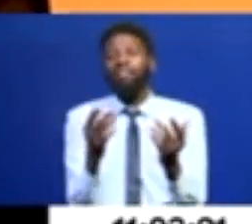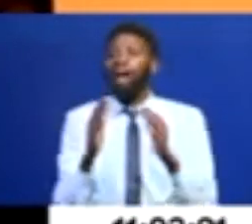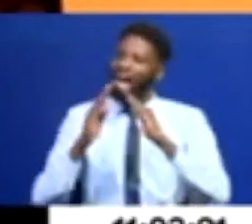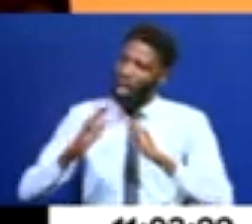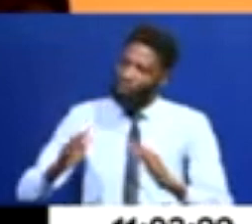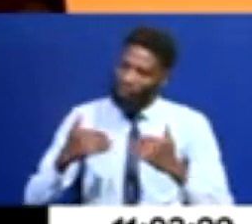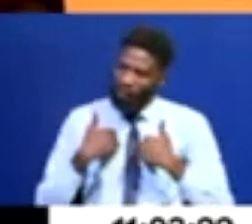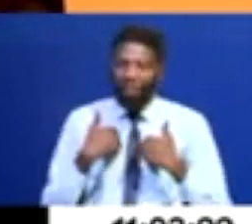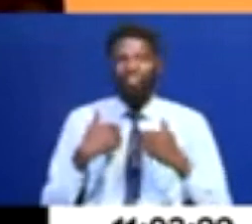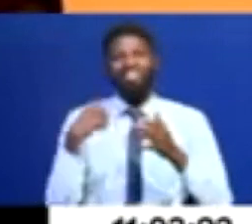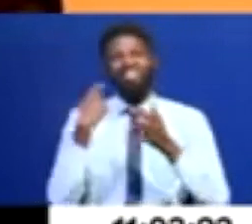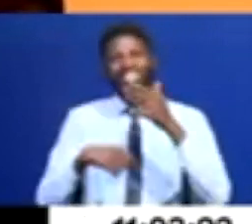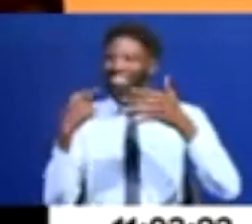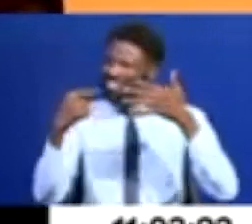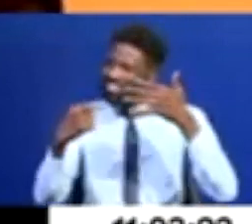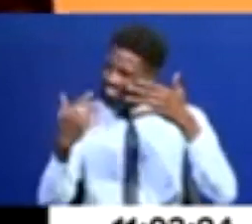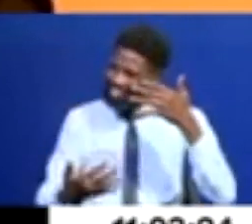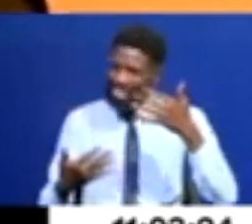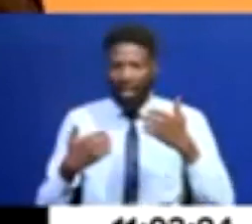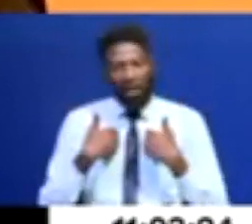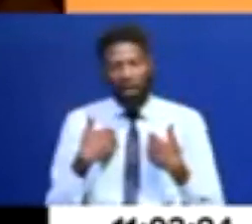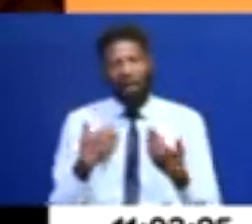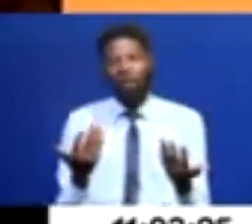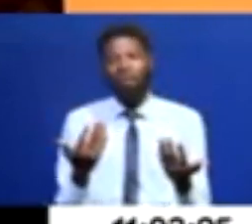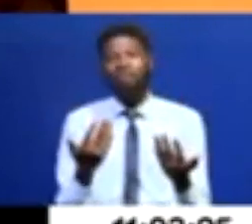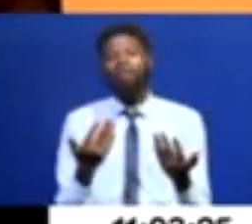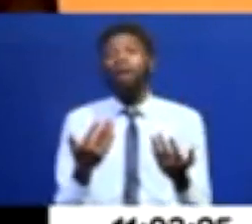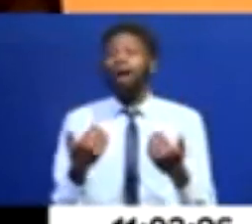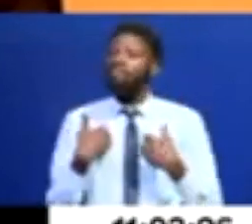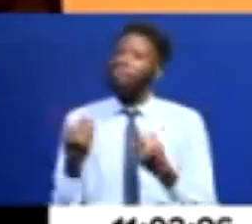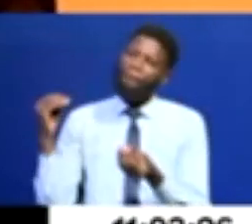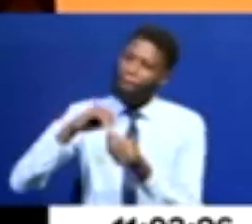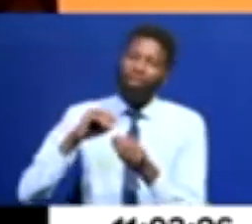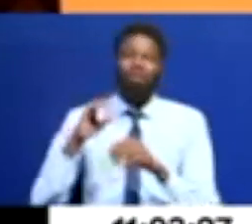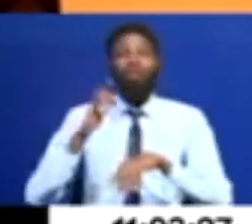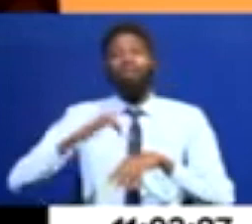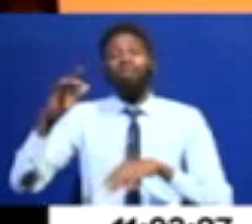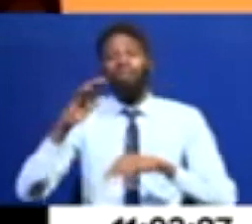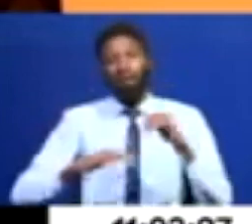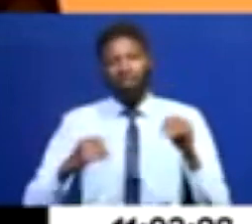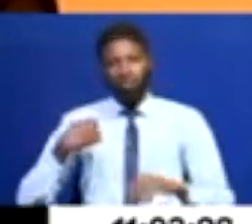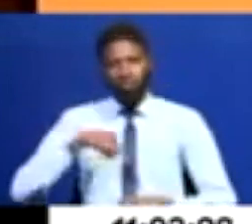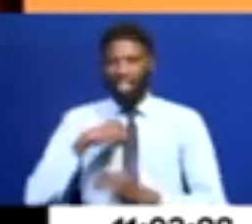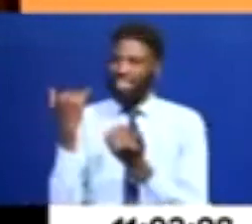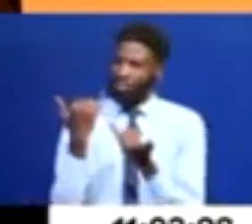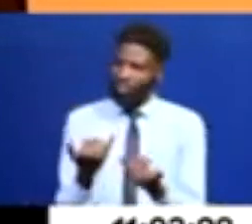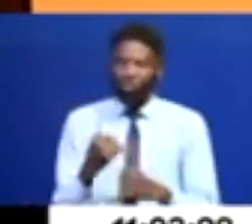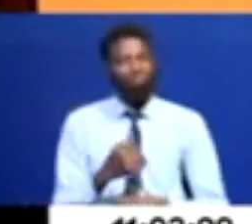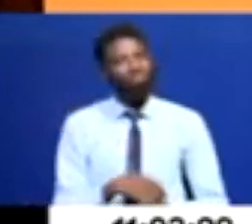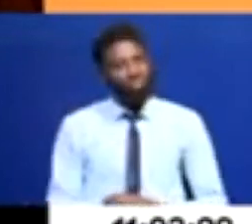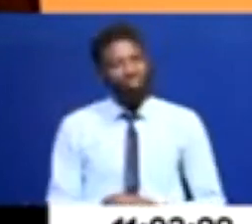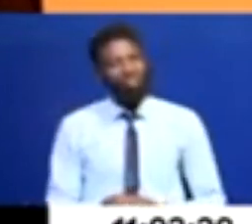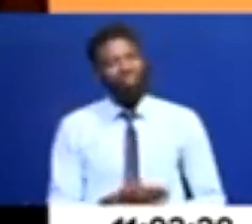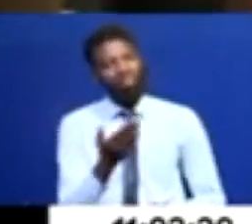housing and they have other taxes, the disposable income, they will have more effect, negative effect than what we expect. Thank you. Very good. Thank you.